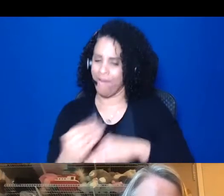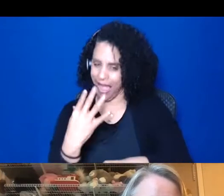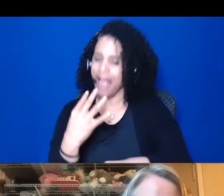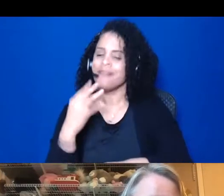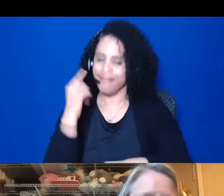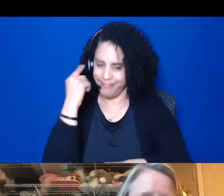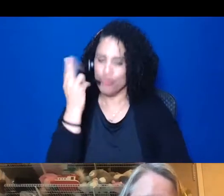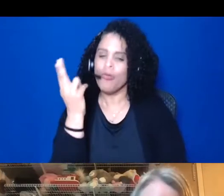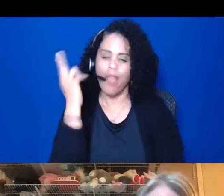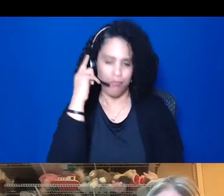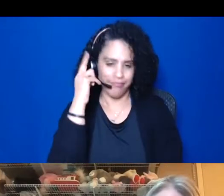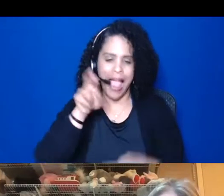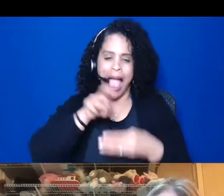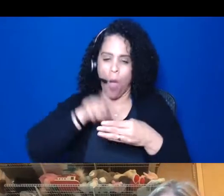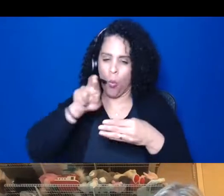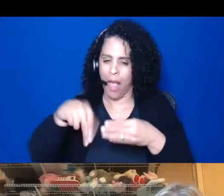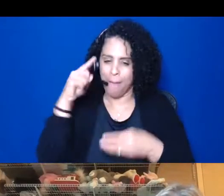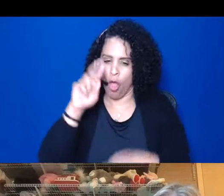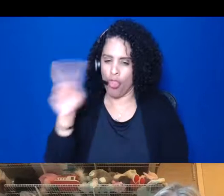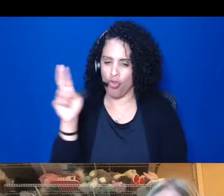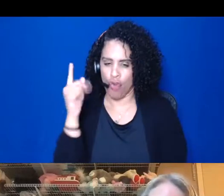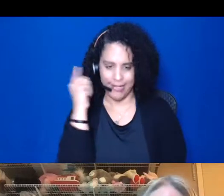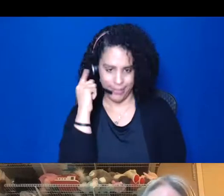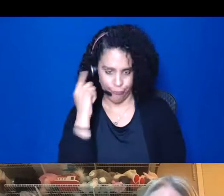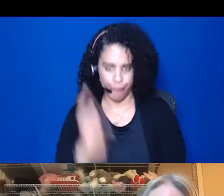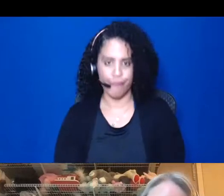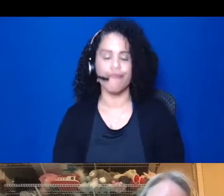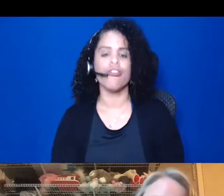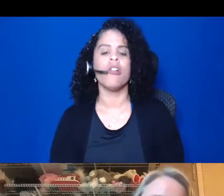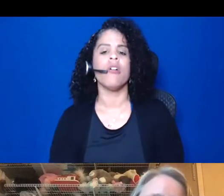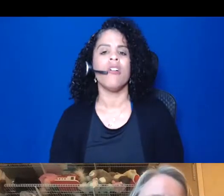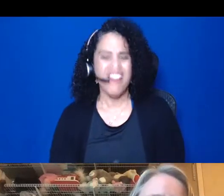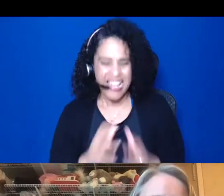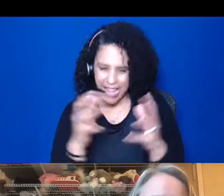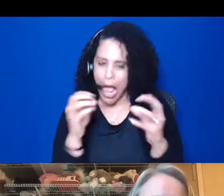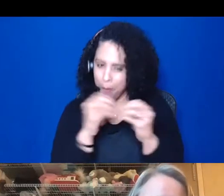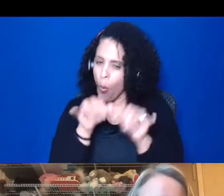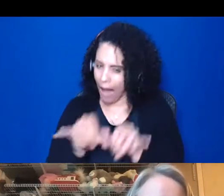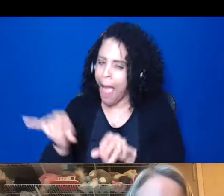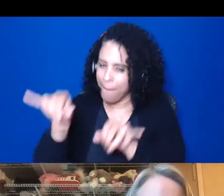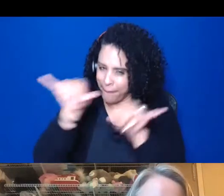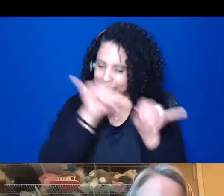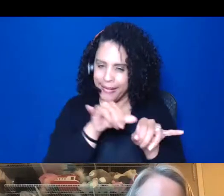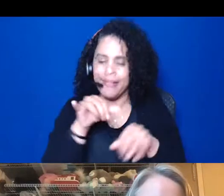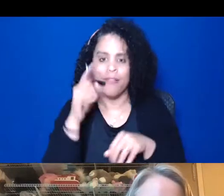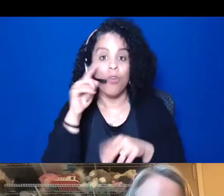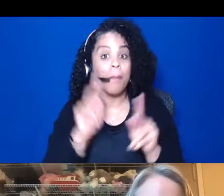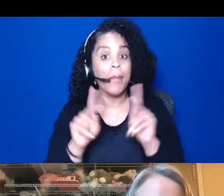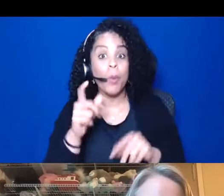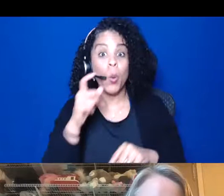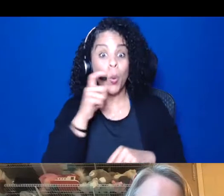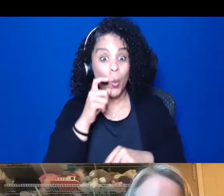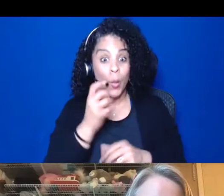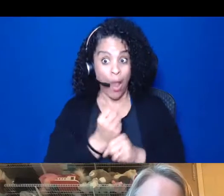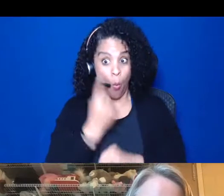the cochlear implant outcome on the right side. Okay. It's a lot more common actually for people who get